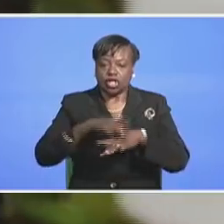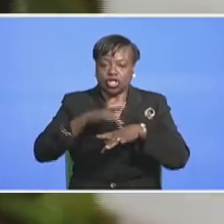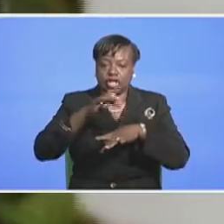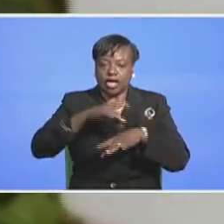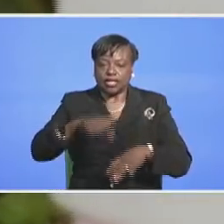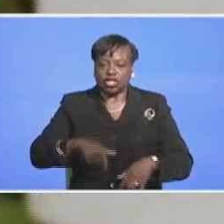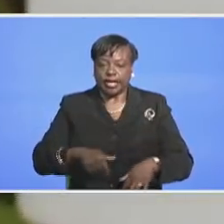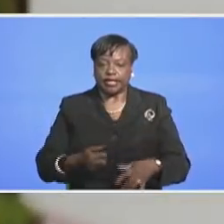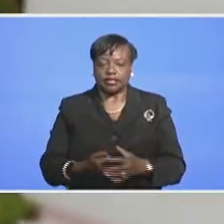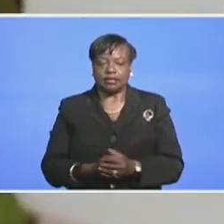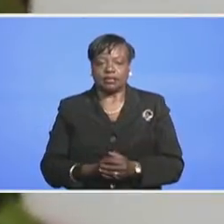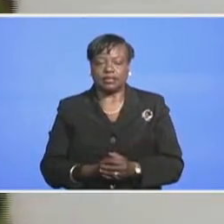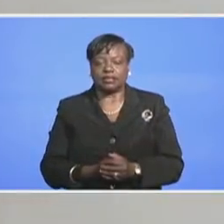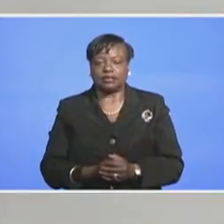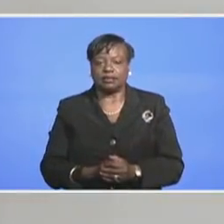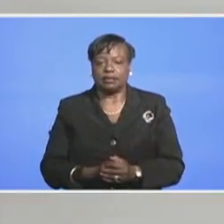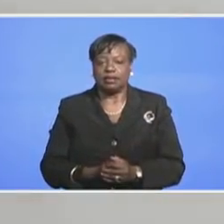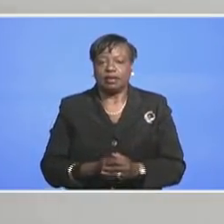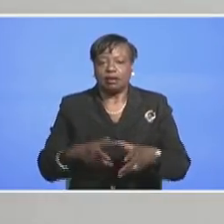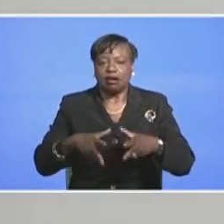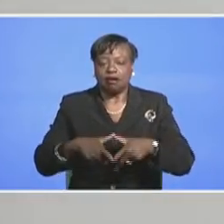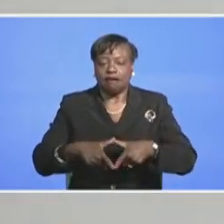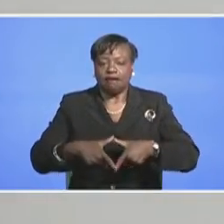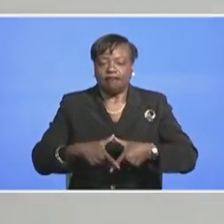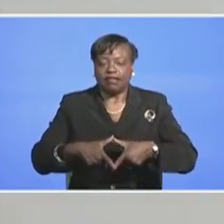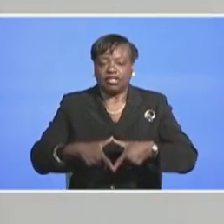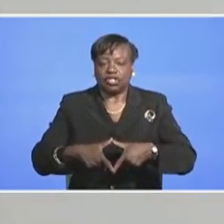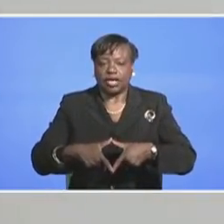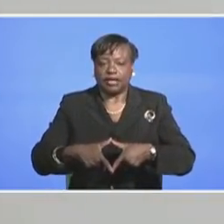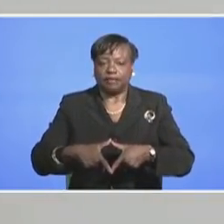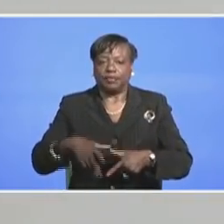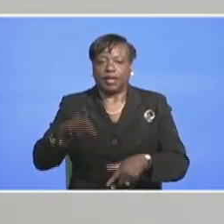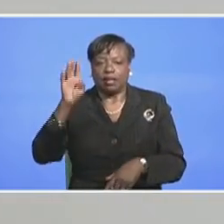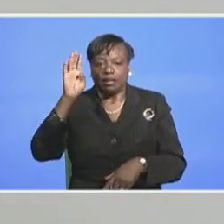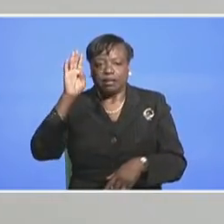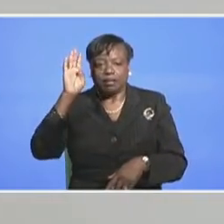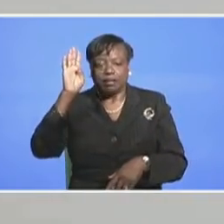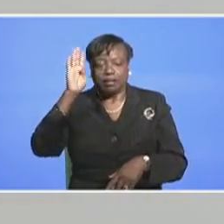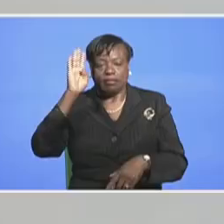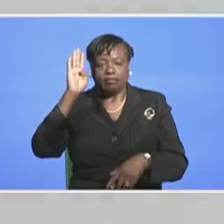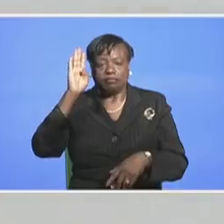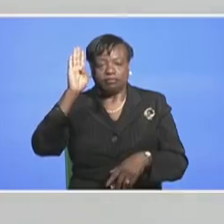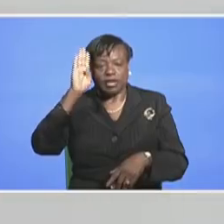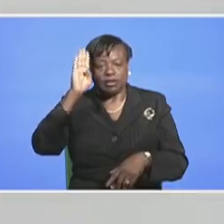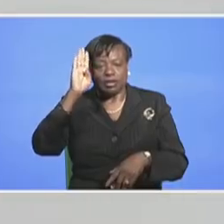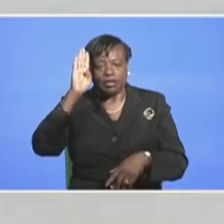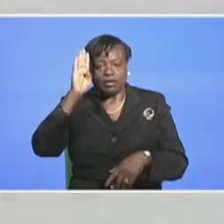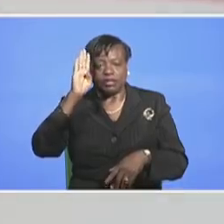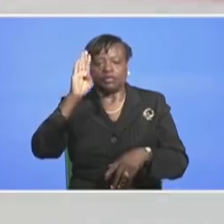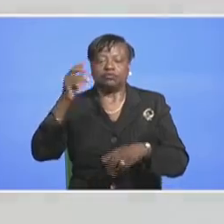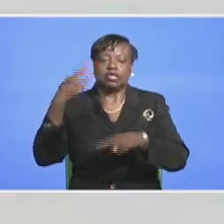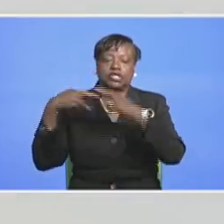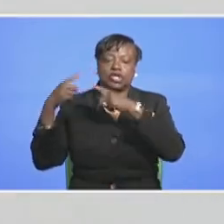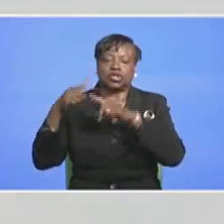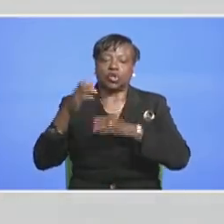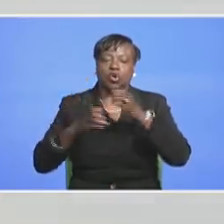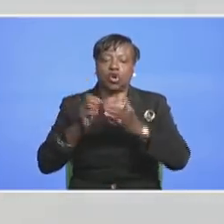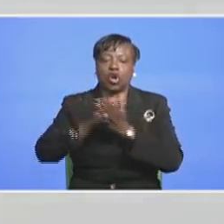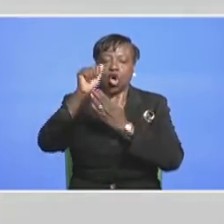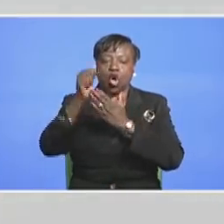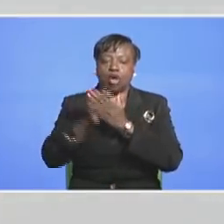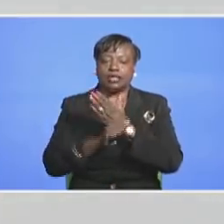asked to apply for bail in the Supreme Court. Burrows was remanded to the Bahamas Department of Corrections and returns to court on August